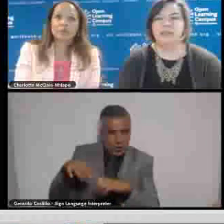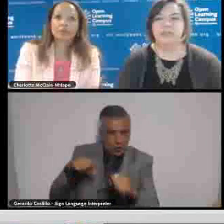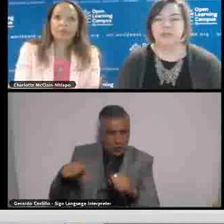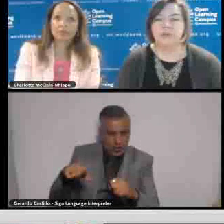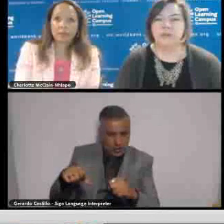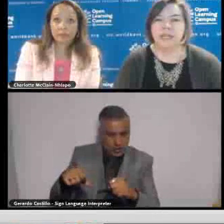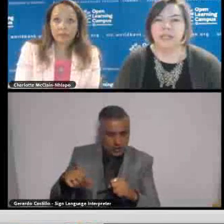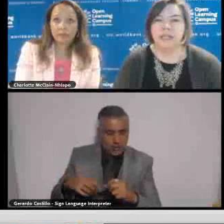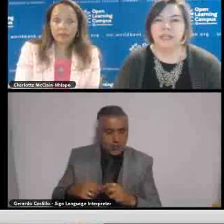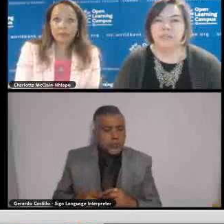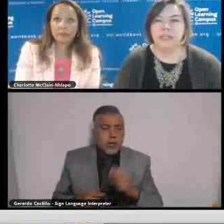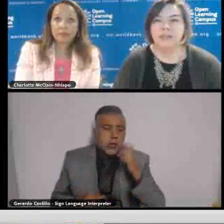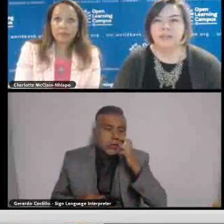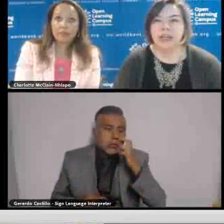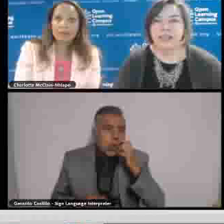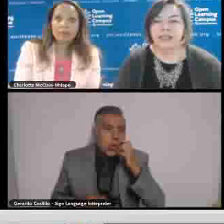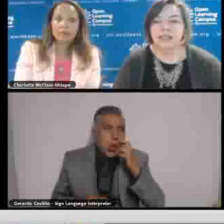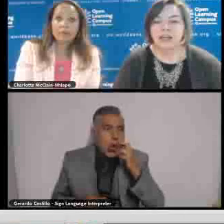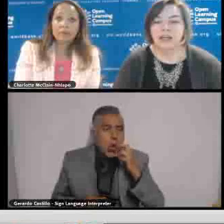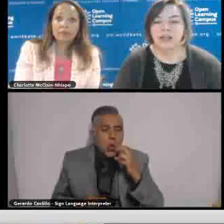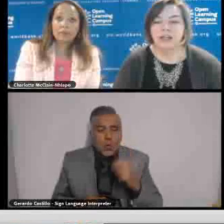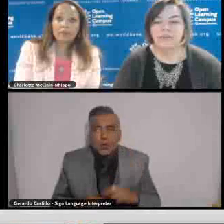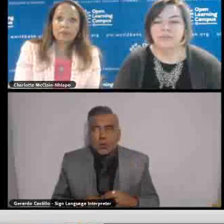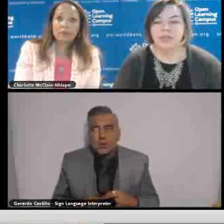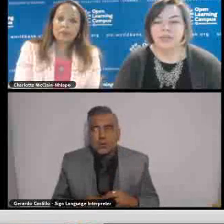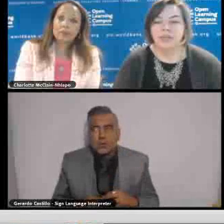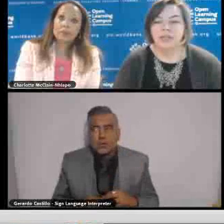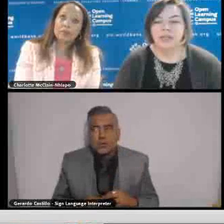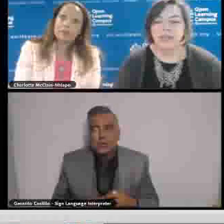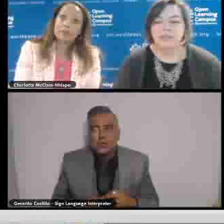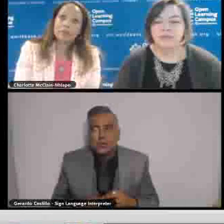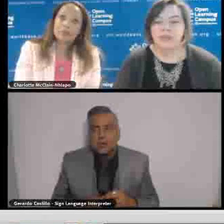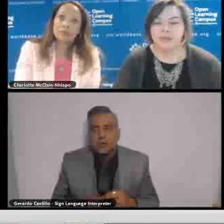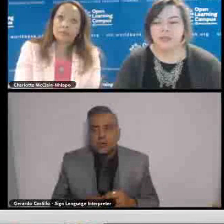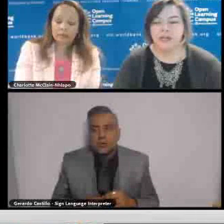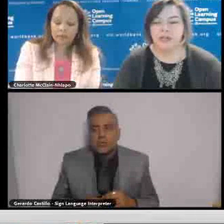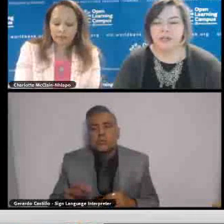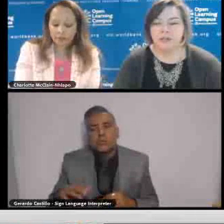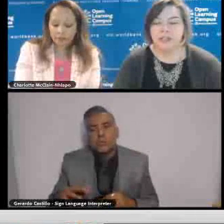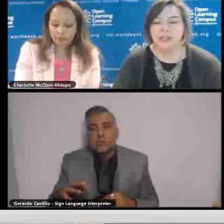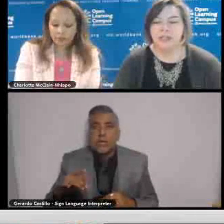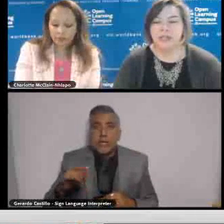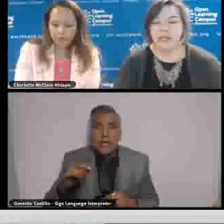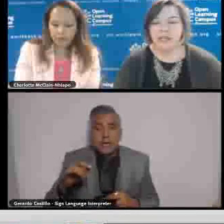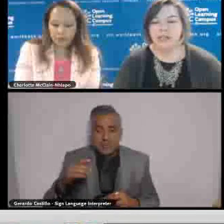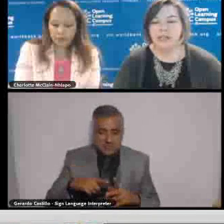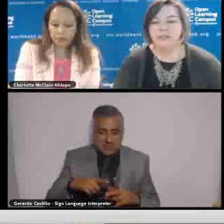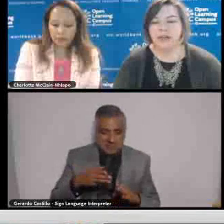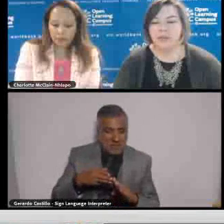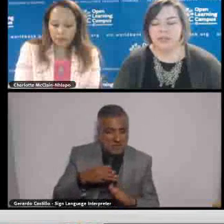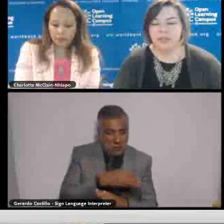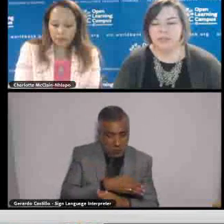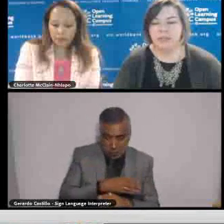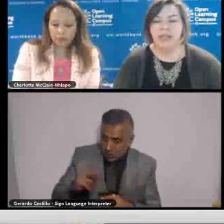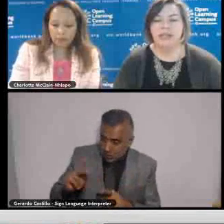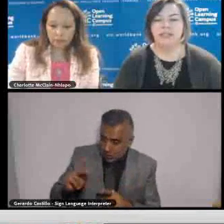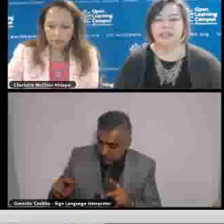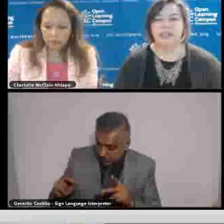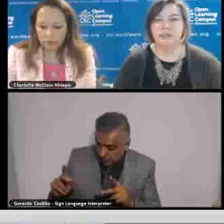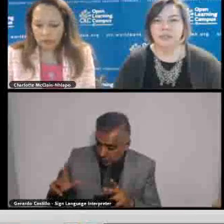So in the immediate phase, if people are included in evacuation plans,